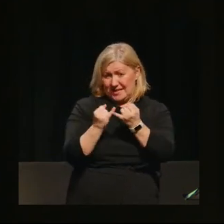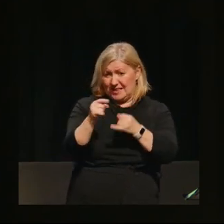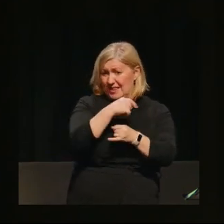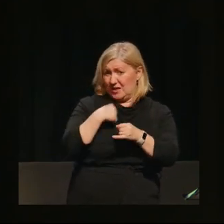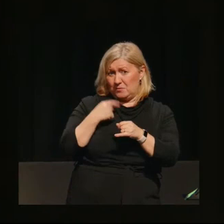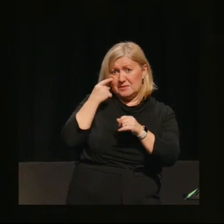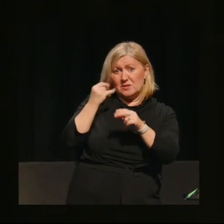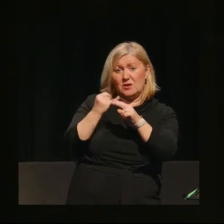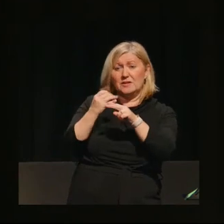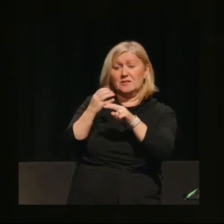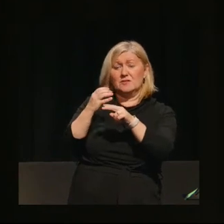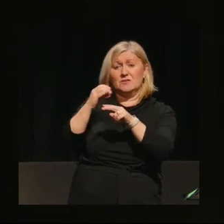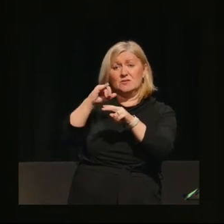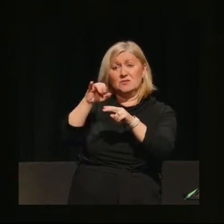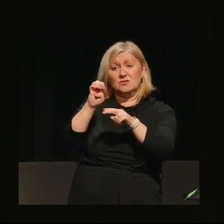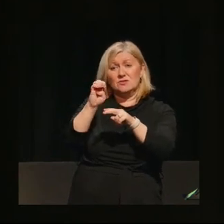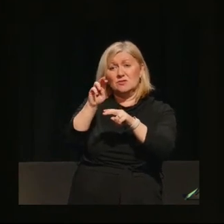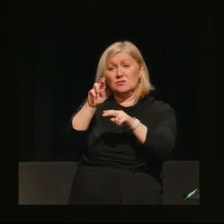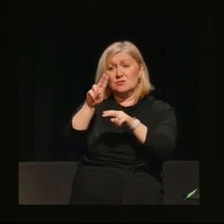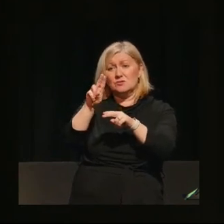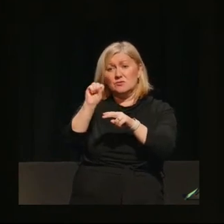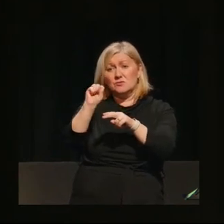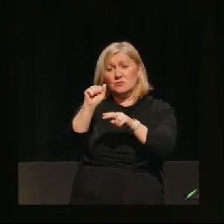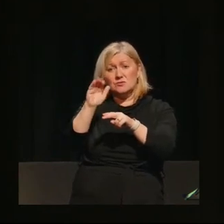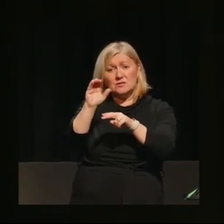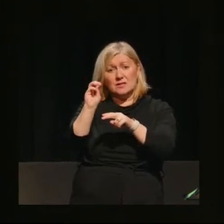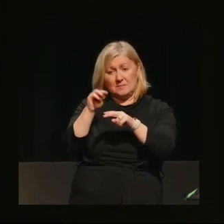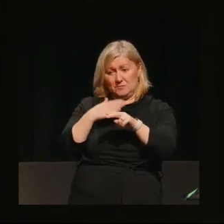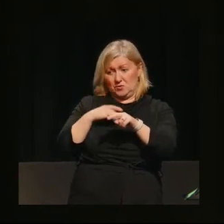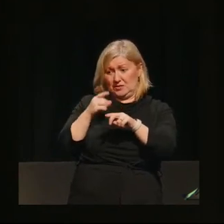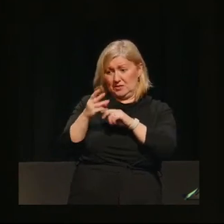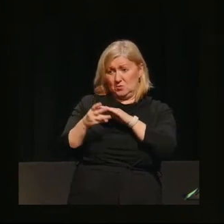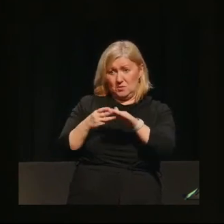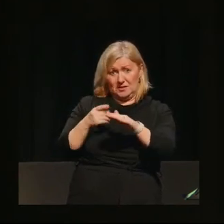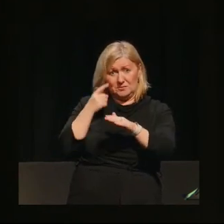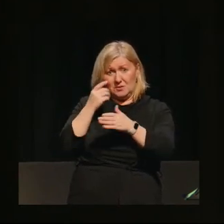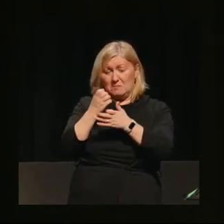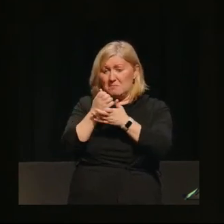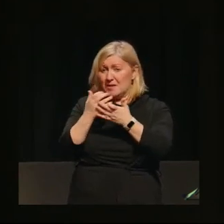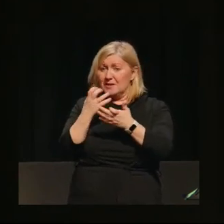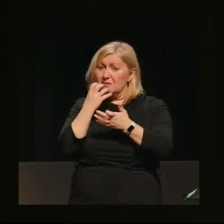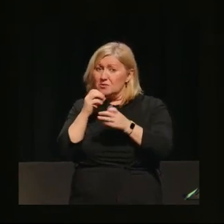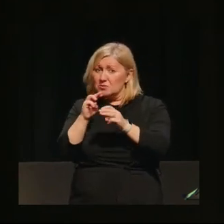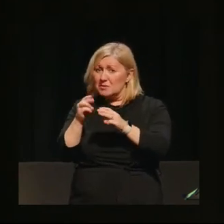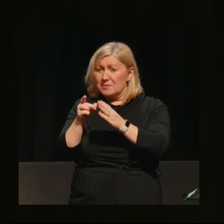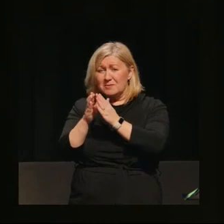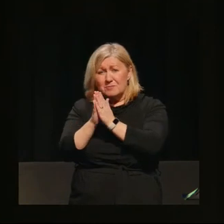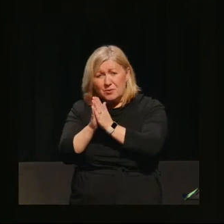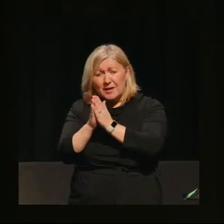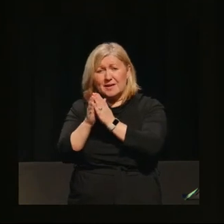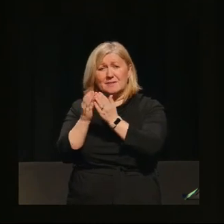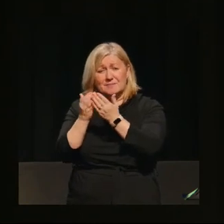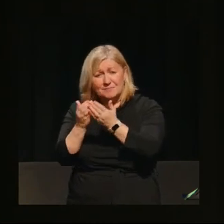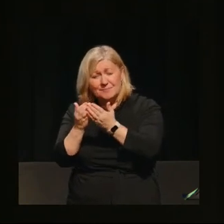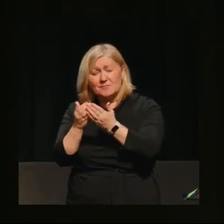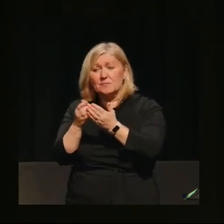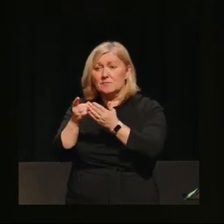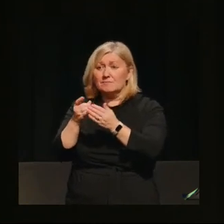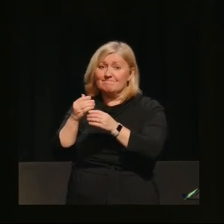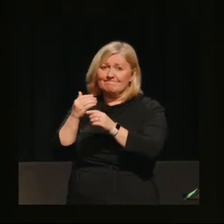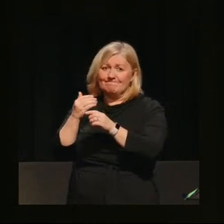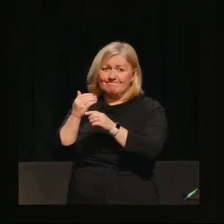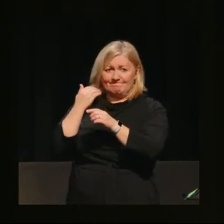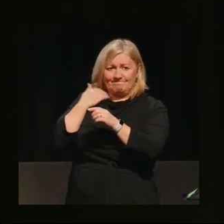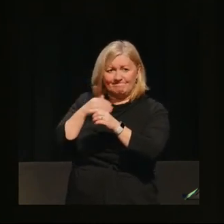we know that anti-Semitism remains prevalent in the world. And around the world, the fight against issues like